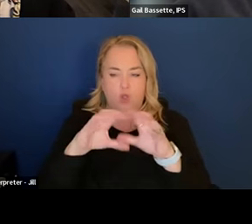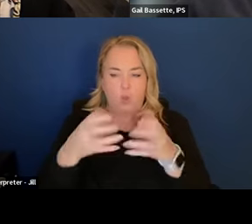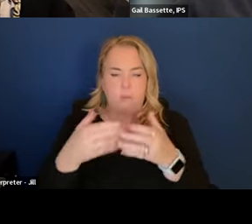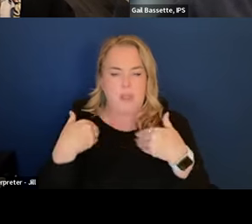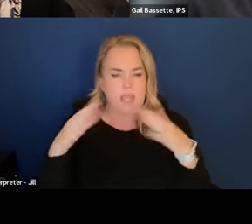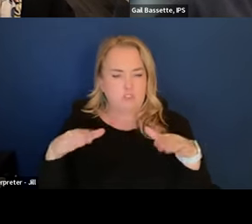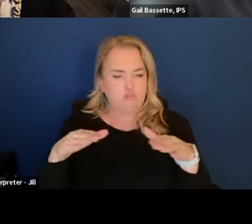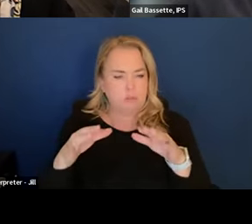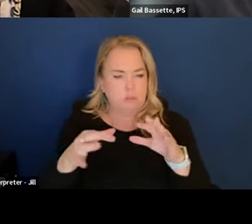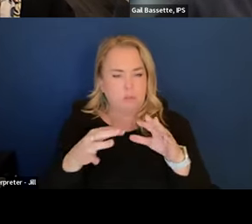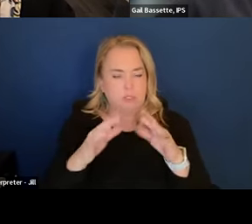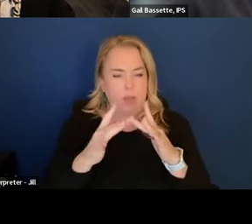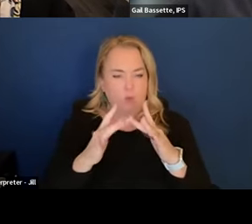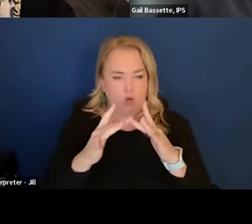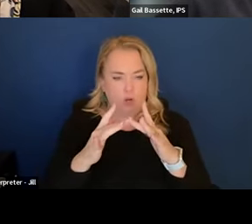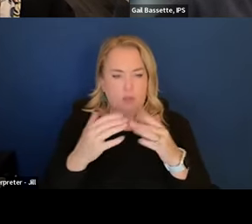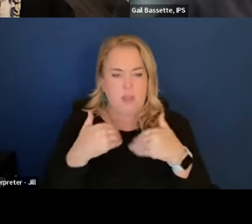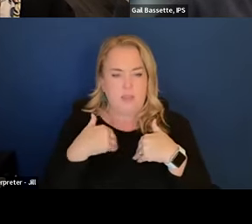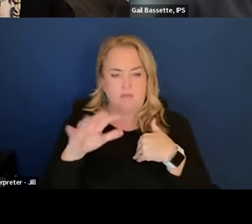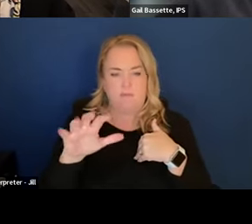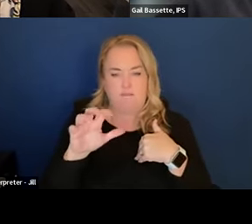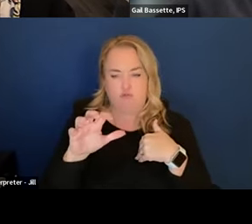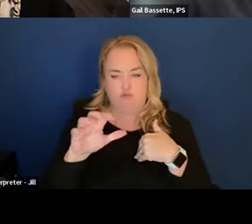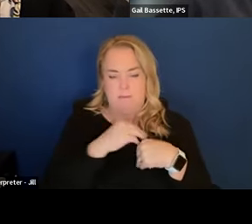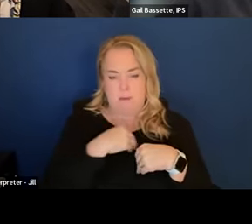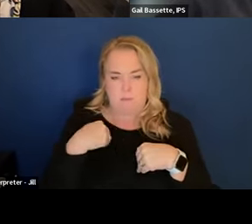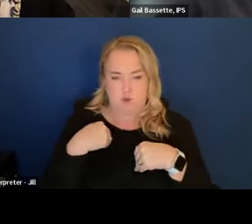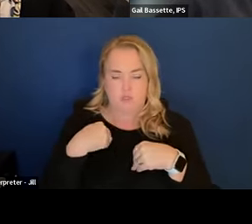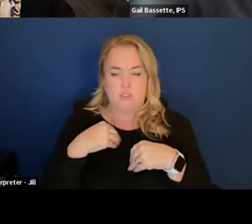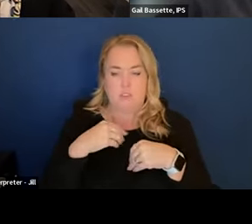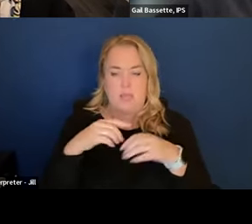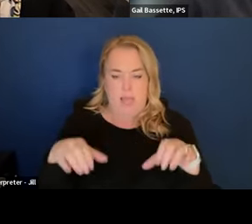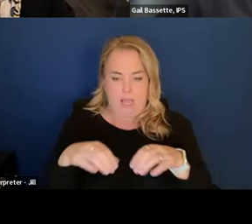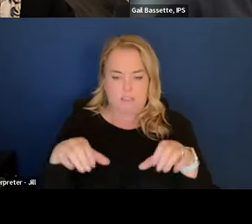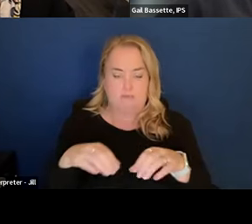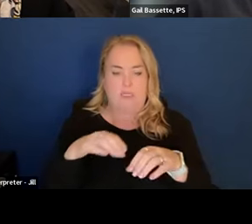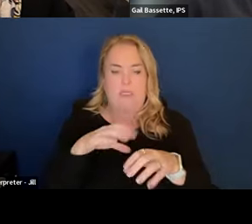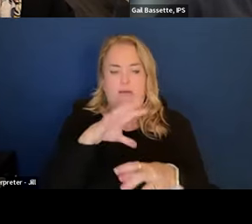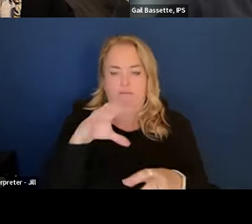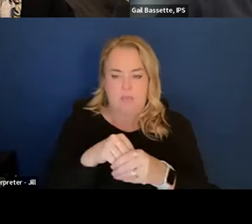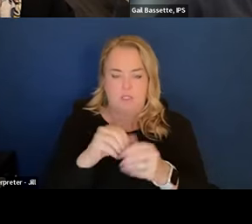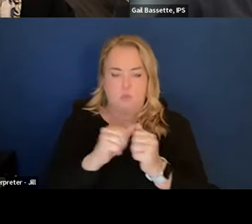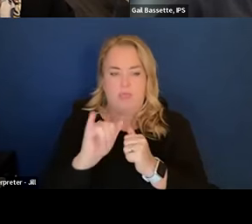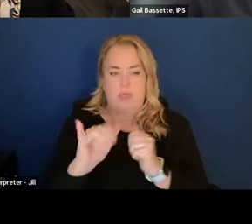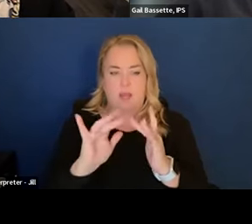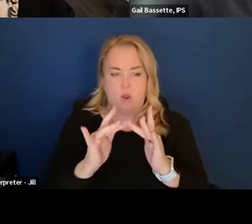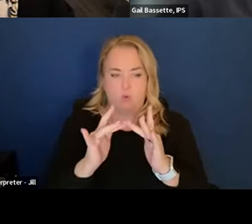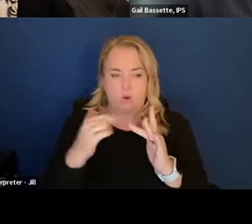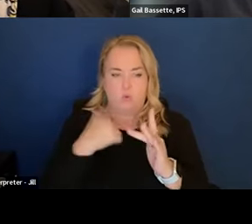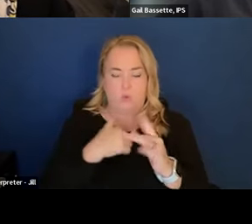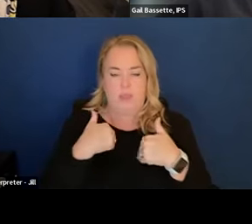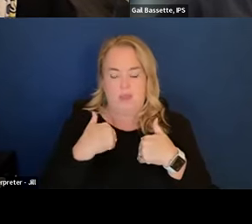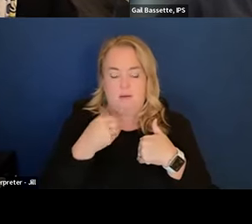now has 500 members. They actively invest in, through that network, we're looking at several